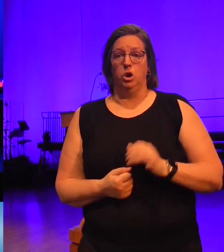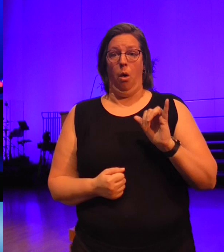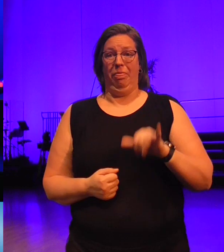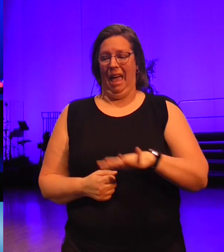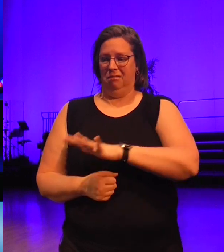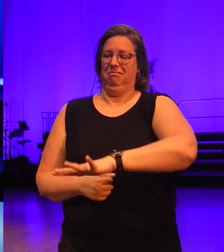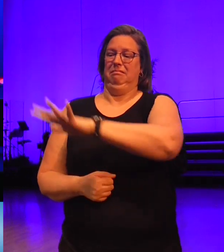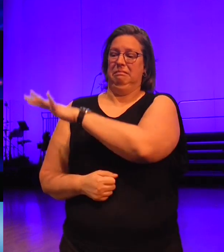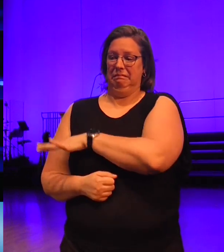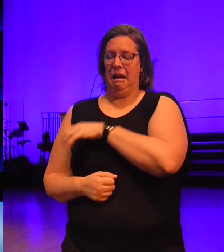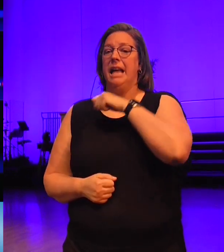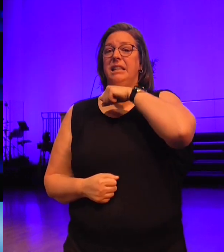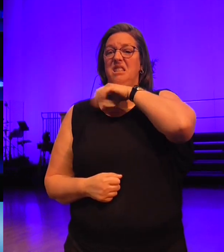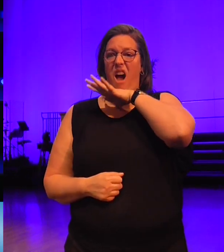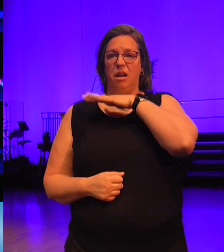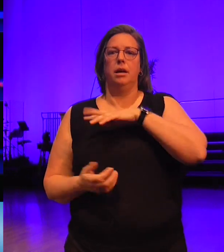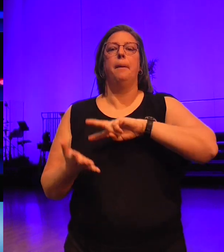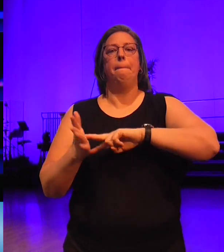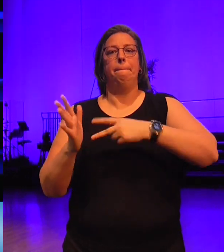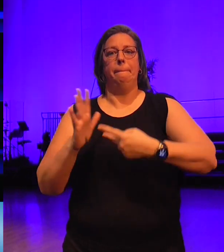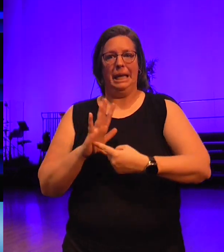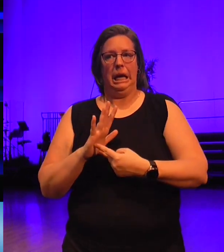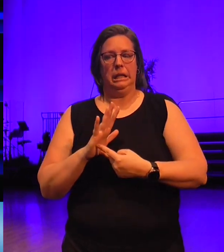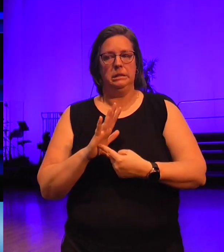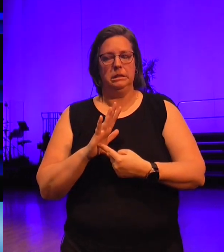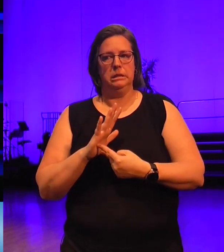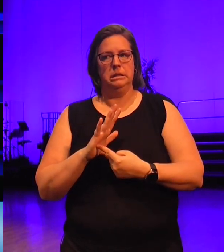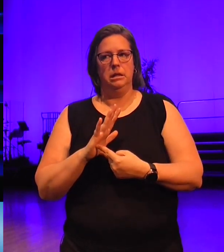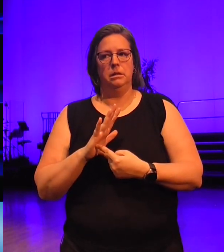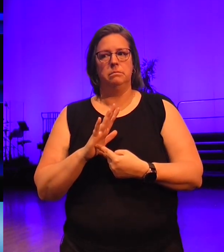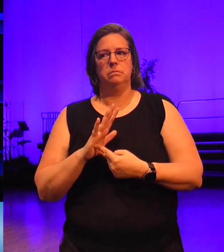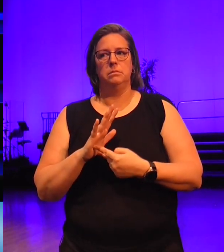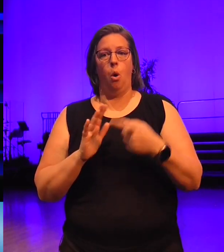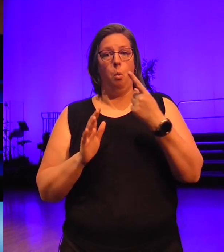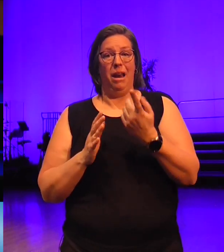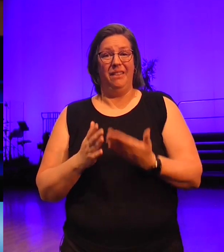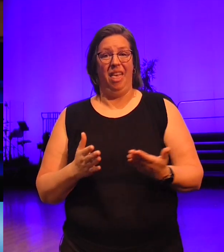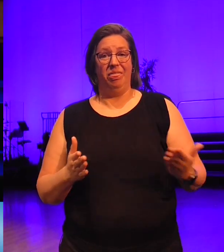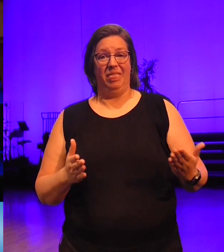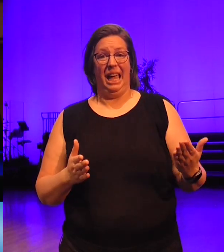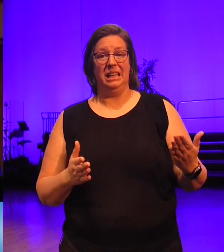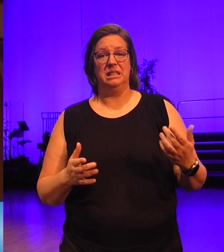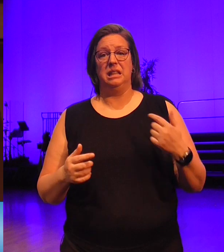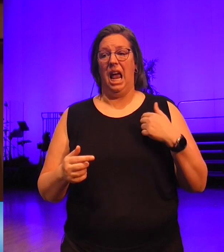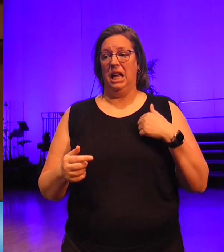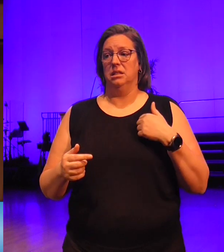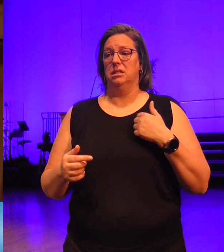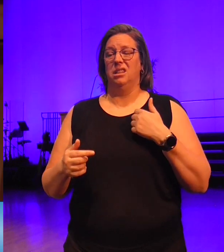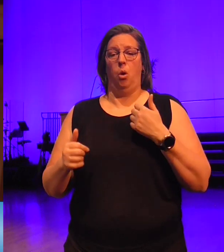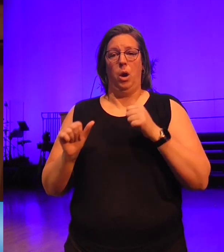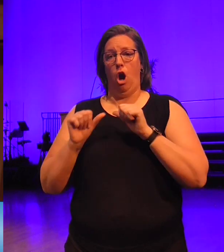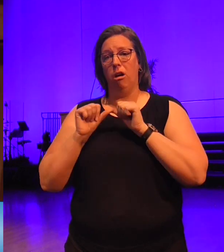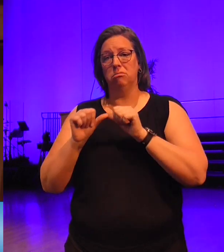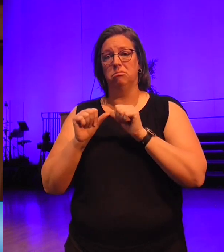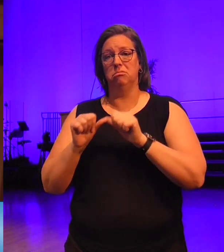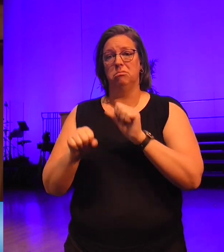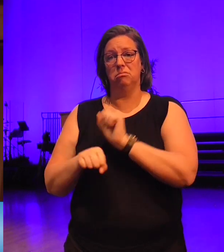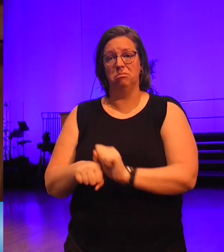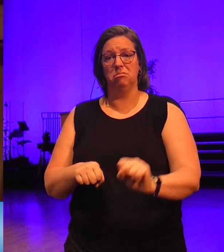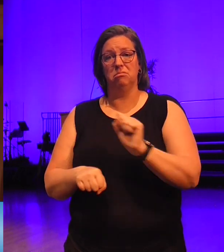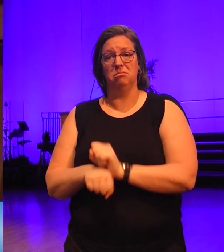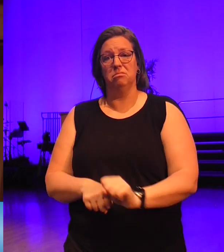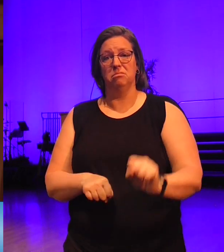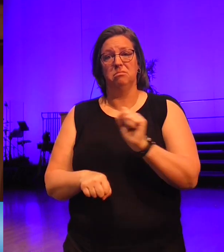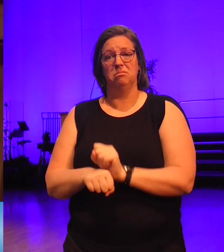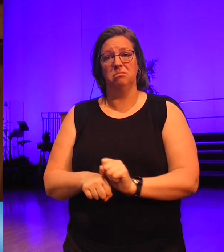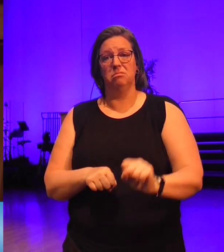consciousness, about the collective consciousness of the world. One of the things that it can get us into is the grind. You know, anyone here living in the grind, working